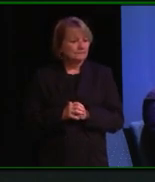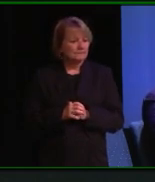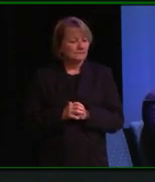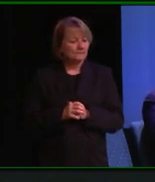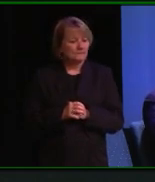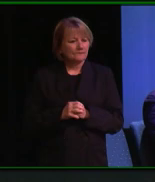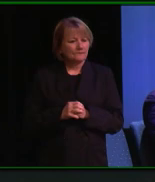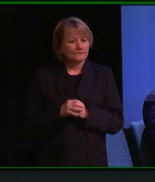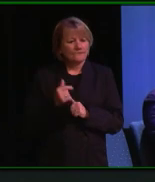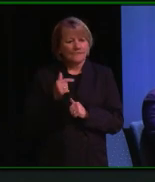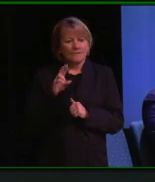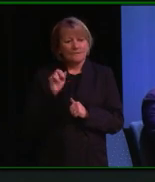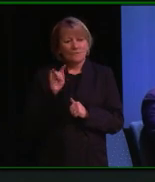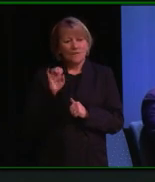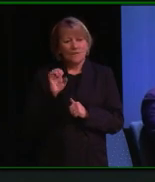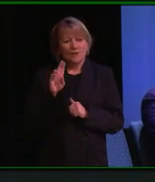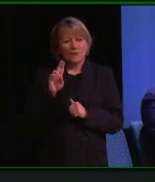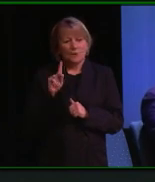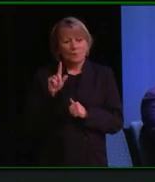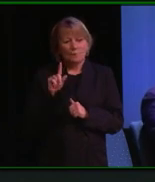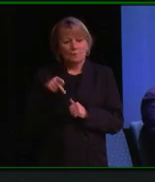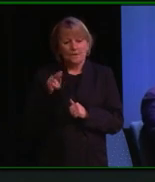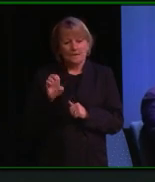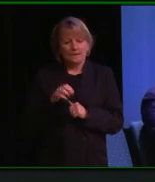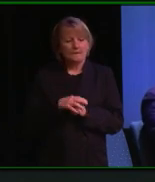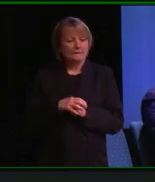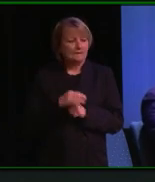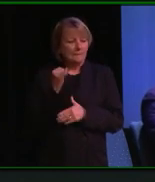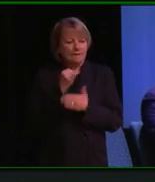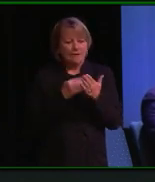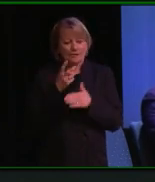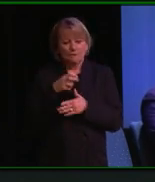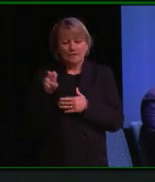Guadalupe Garcia Carrillo, Art Transfer, Graphic Design.